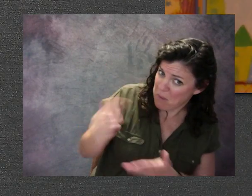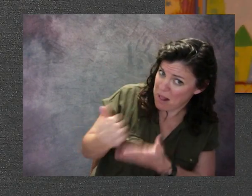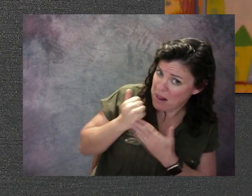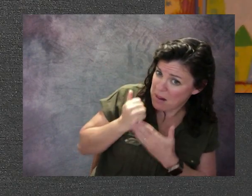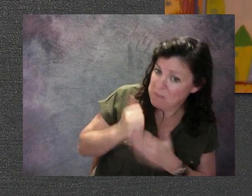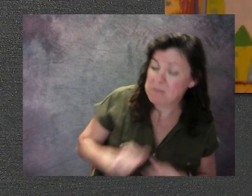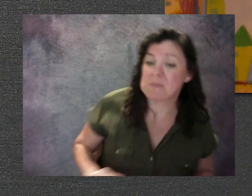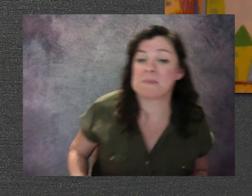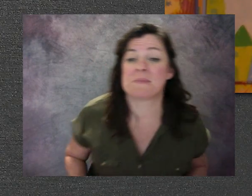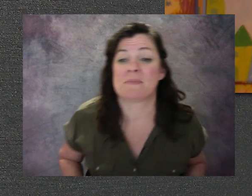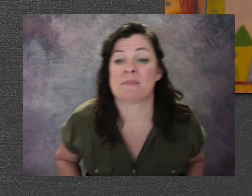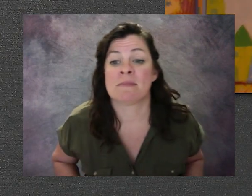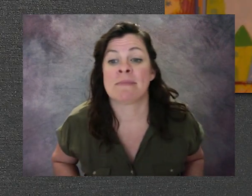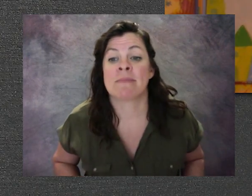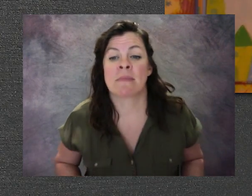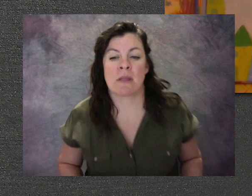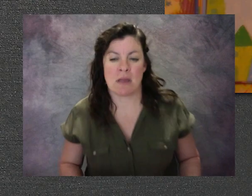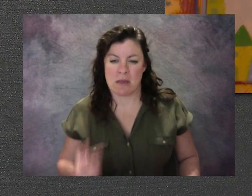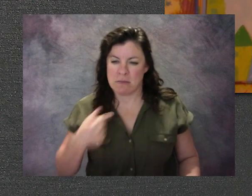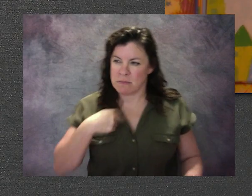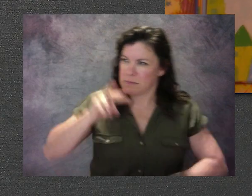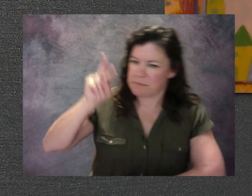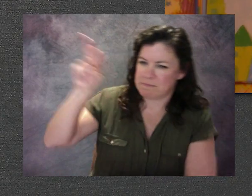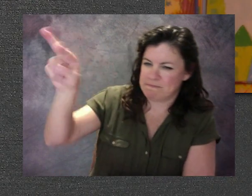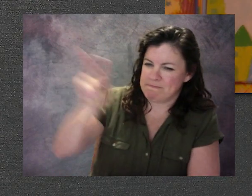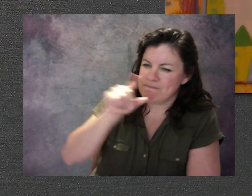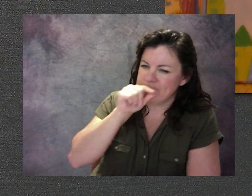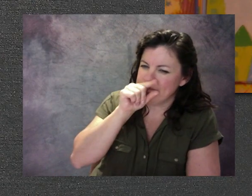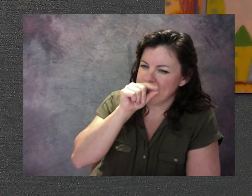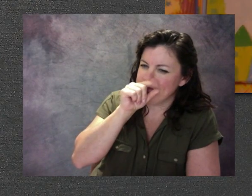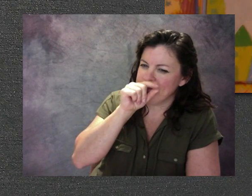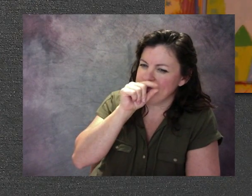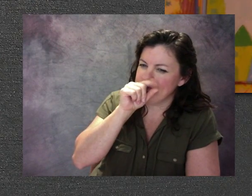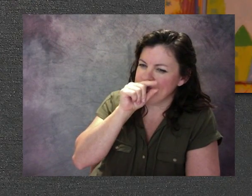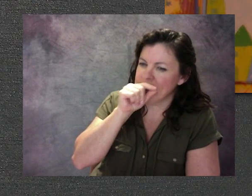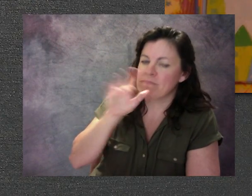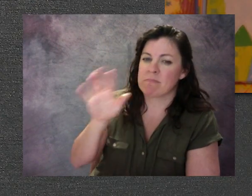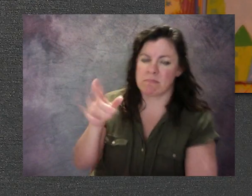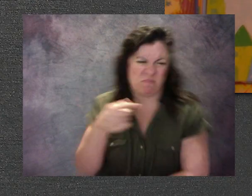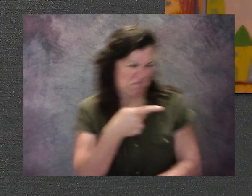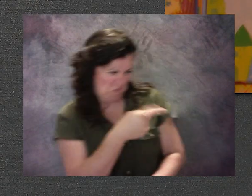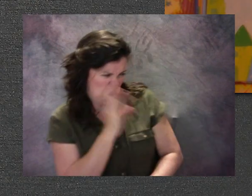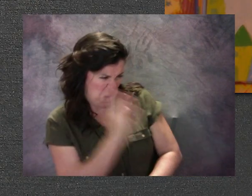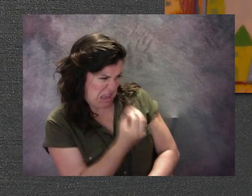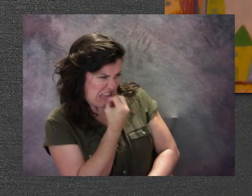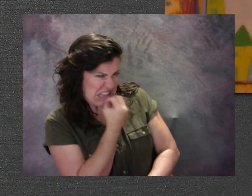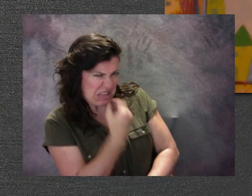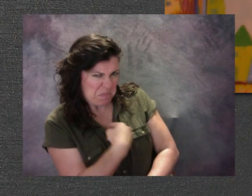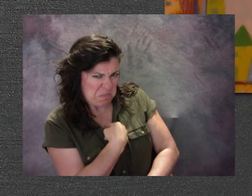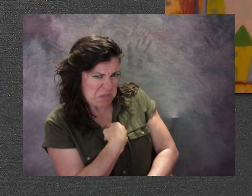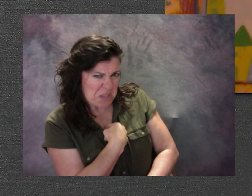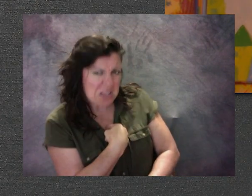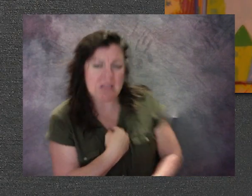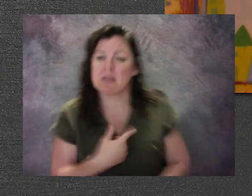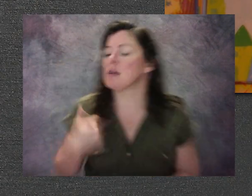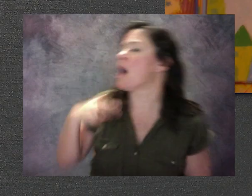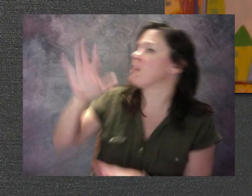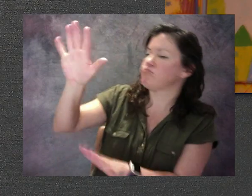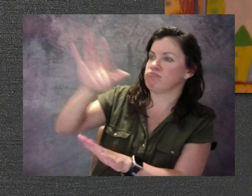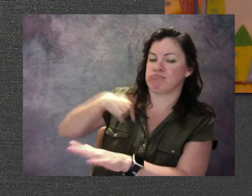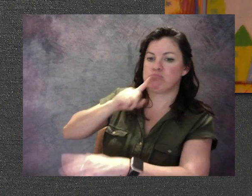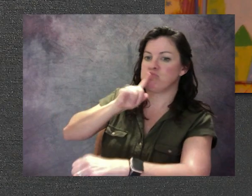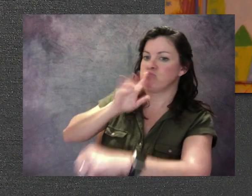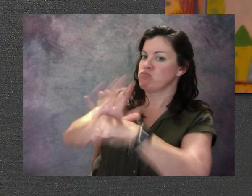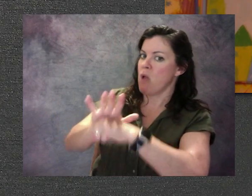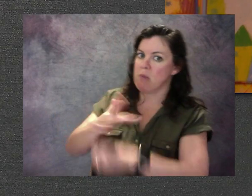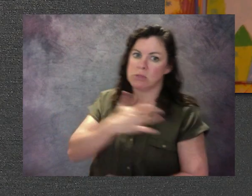I looked at you straight in the eyes and said, "I give you my word, plain and simple, a promise is a promise." This